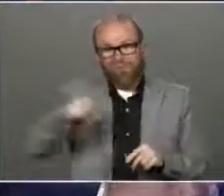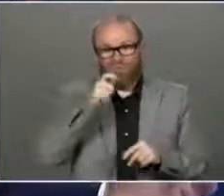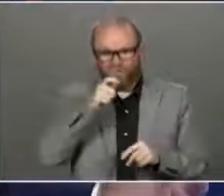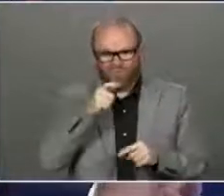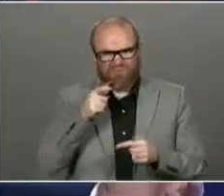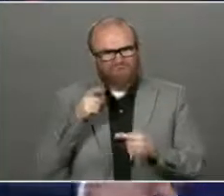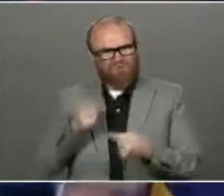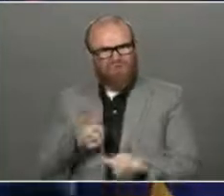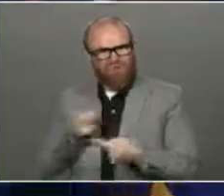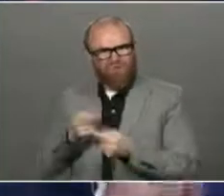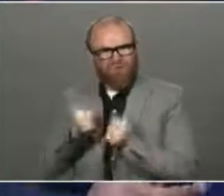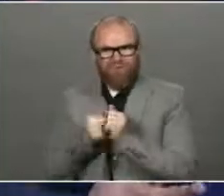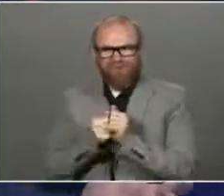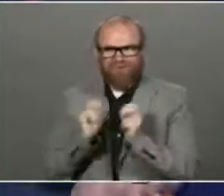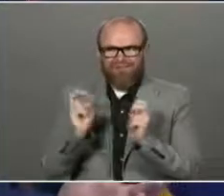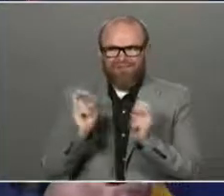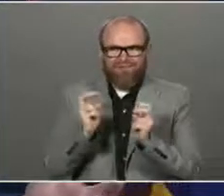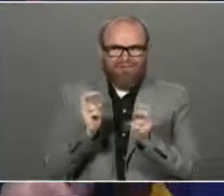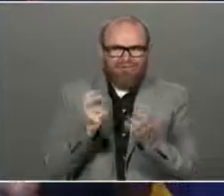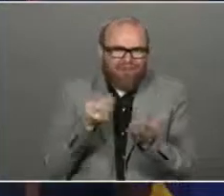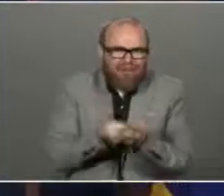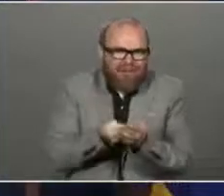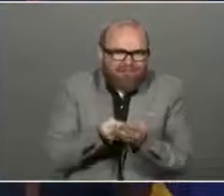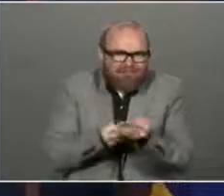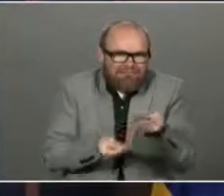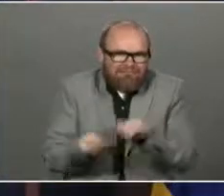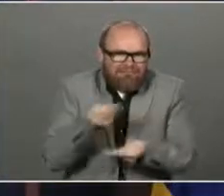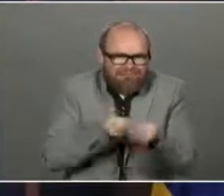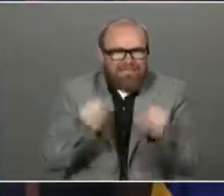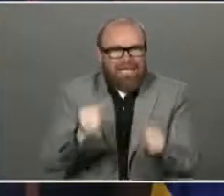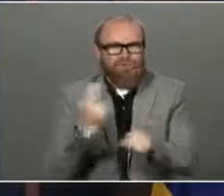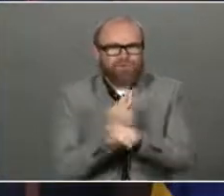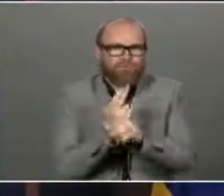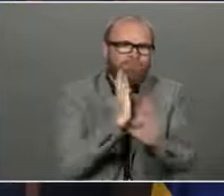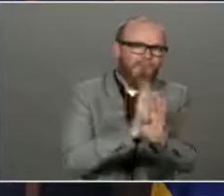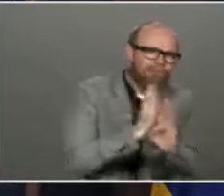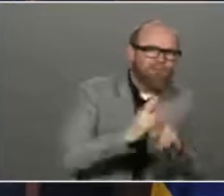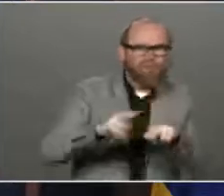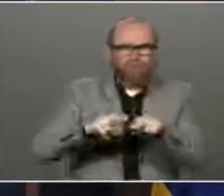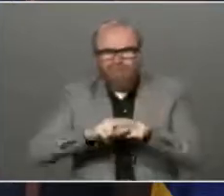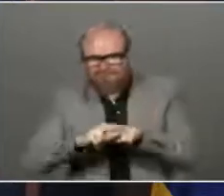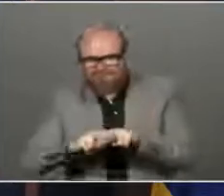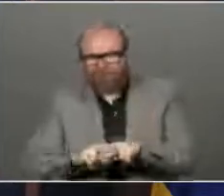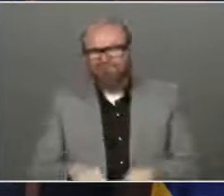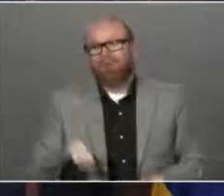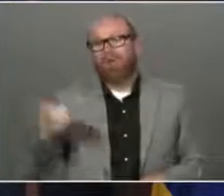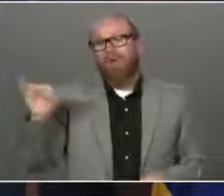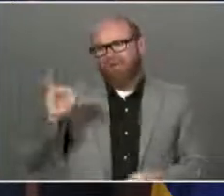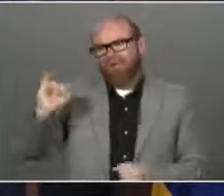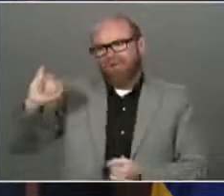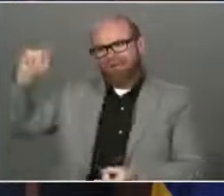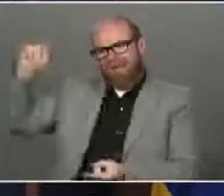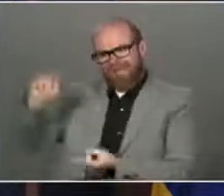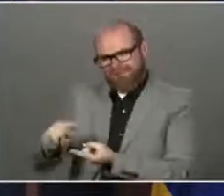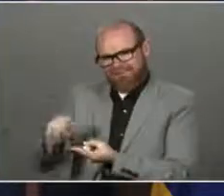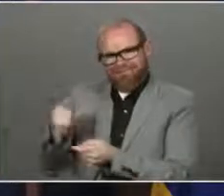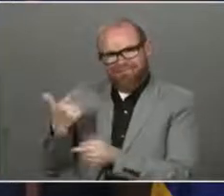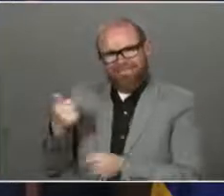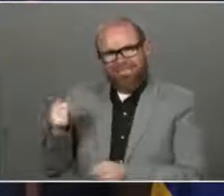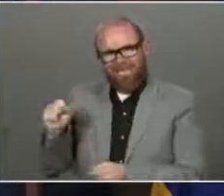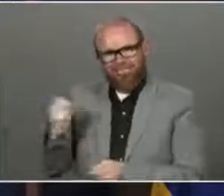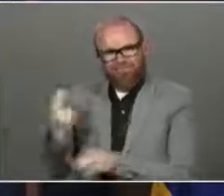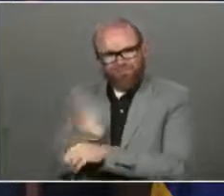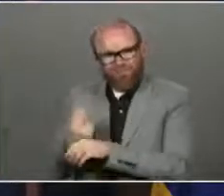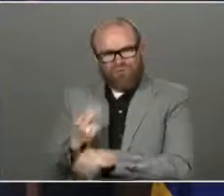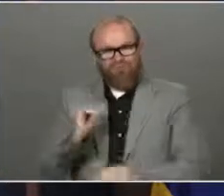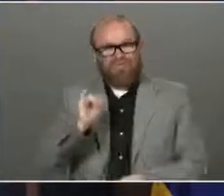have access to transit, to be able to use that. That also reduces demand at the pump, which is one of the problems. So if you keep your